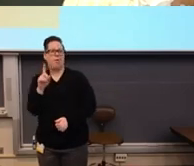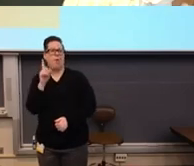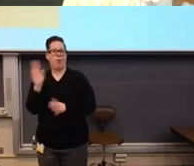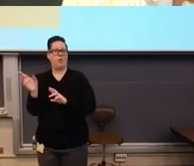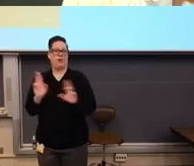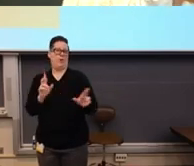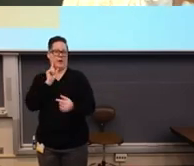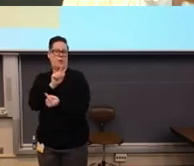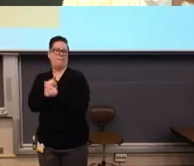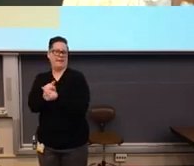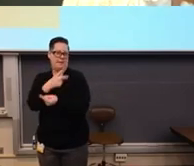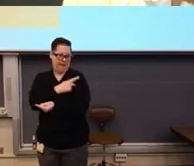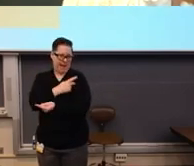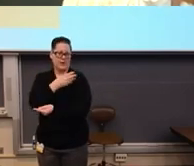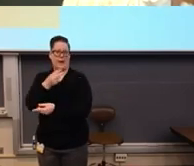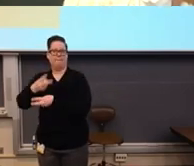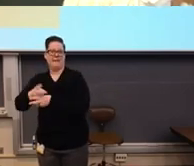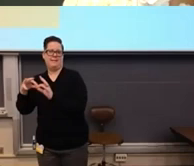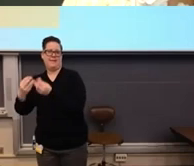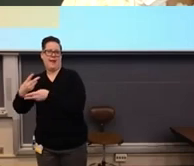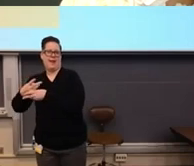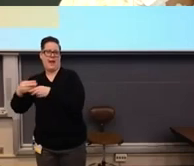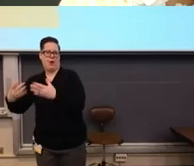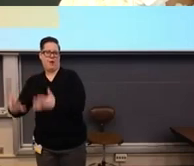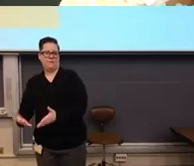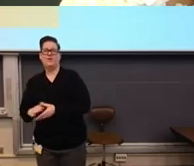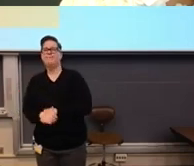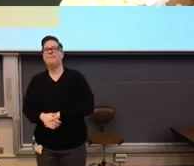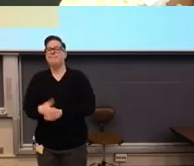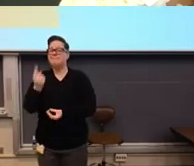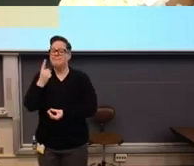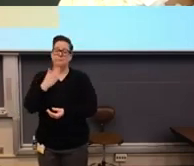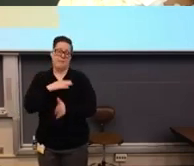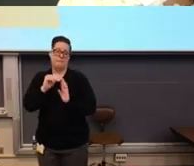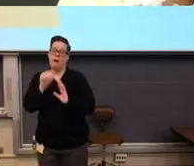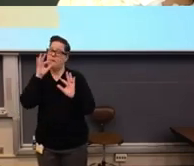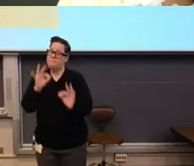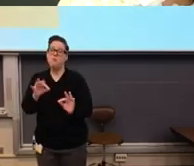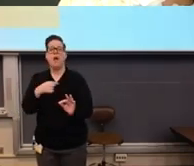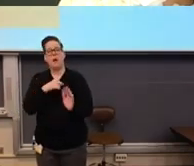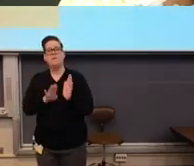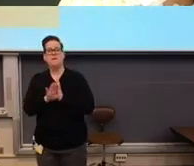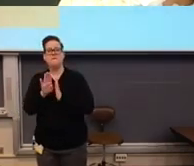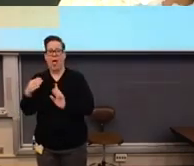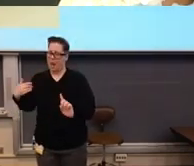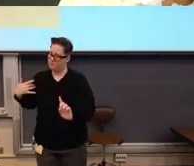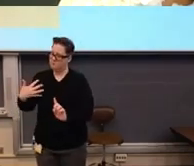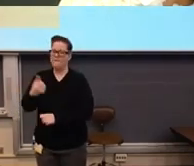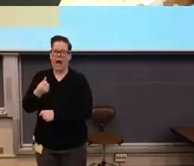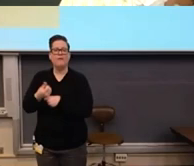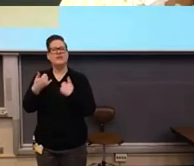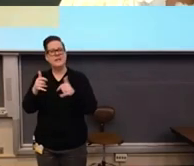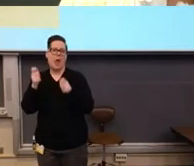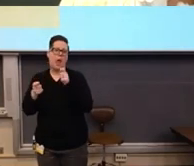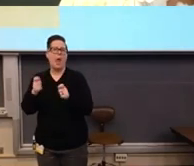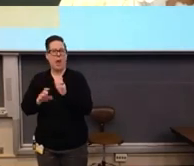caregivers. And then, you know, it's certainly not a perfect model. It's something that I've developed over the past 5 years and is still in